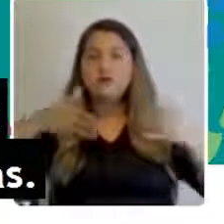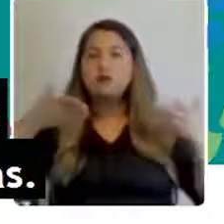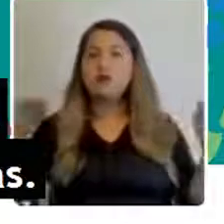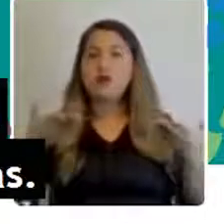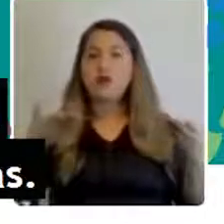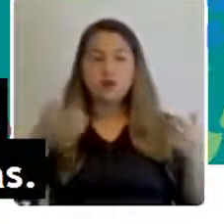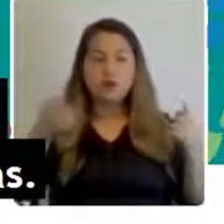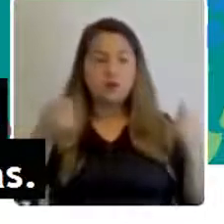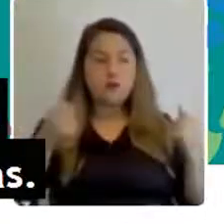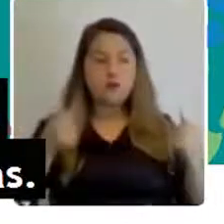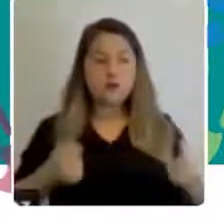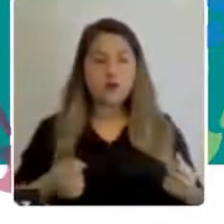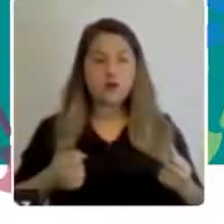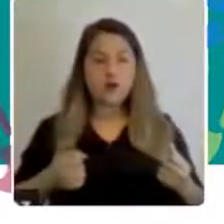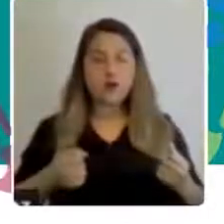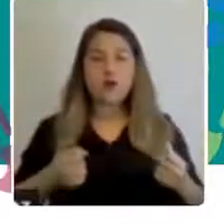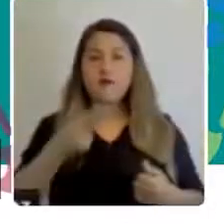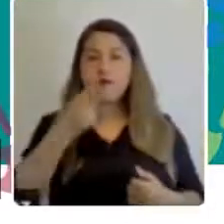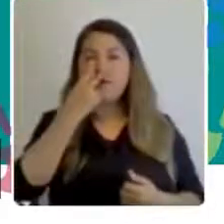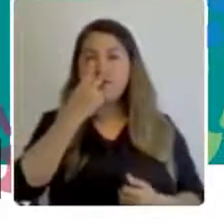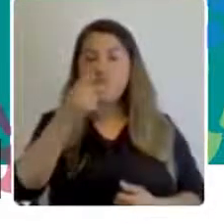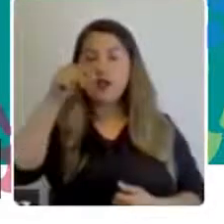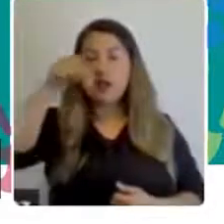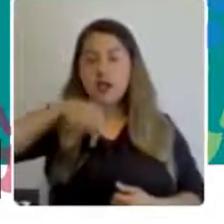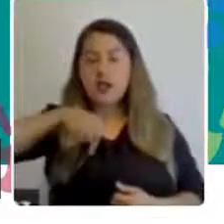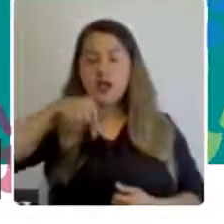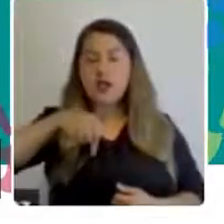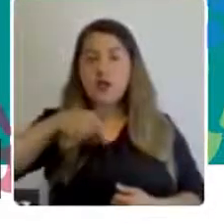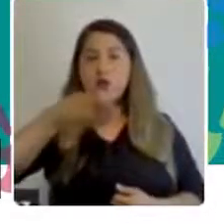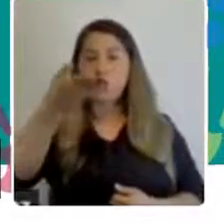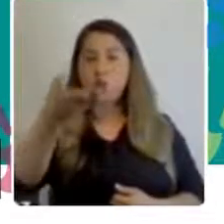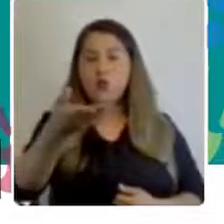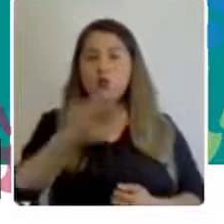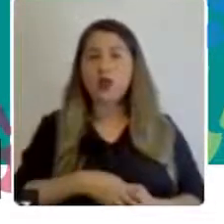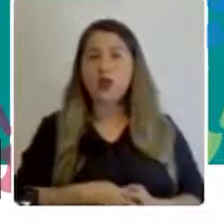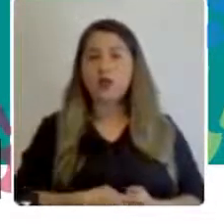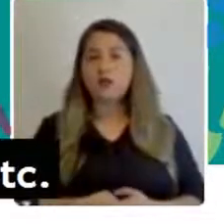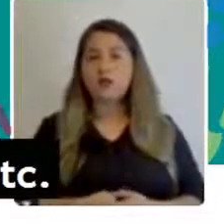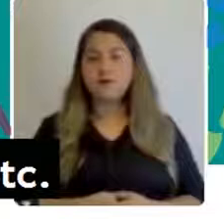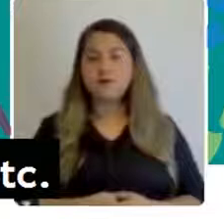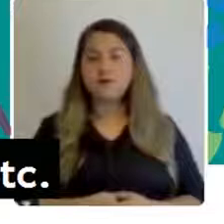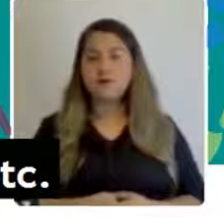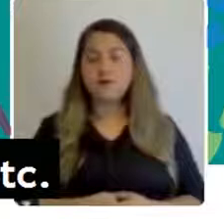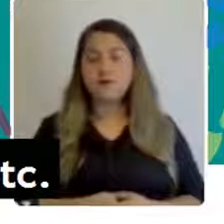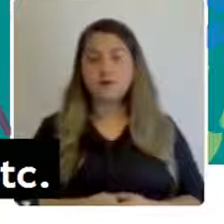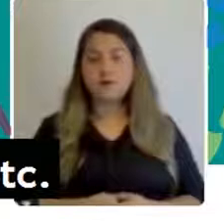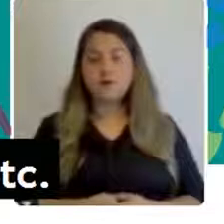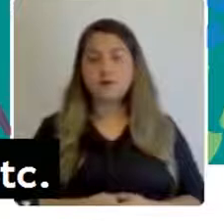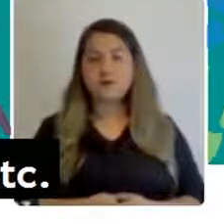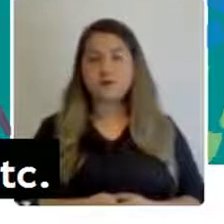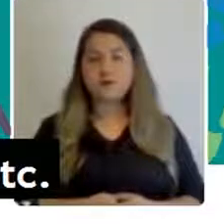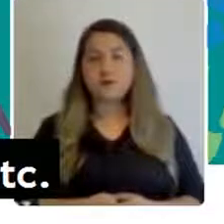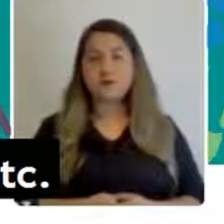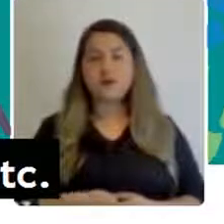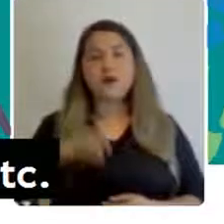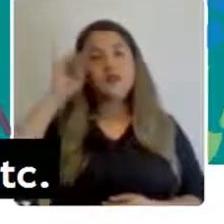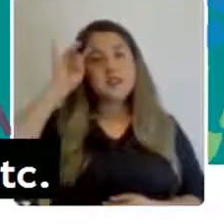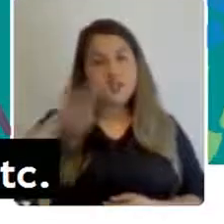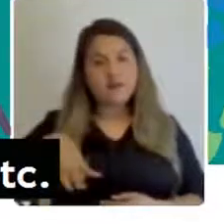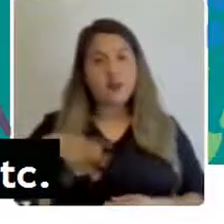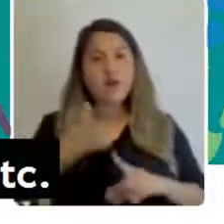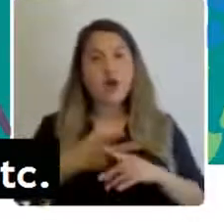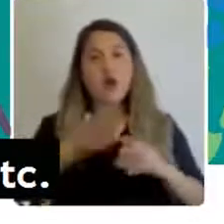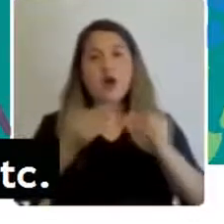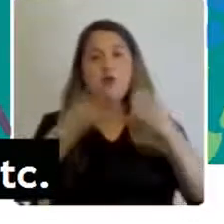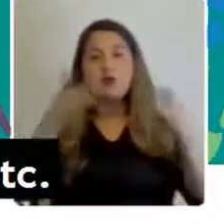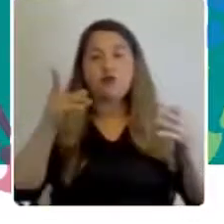the rare disease registries. We know there are many, many registries, local, national, international, and